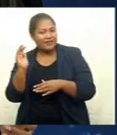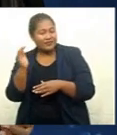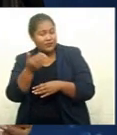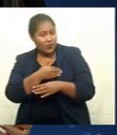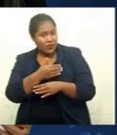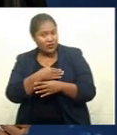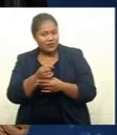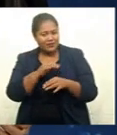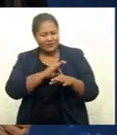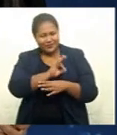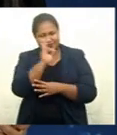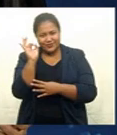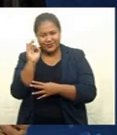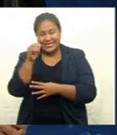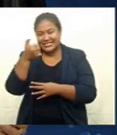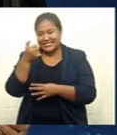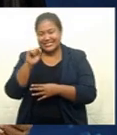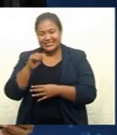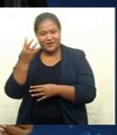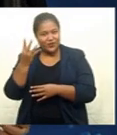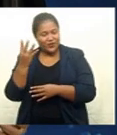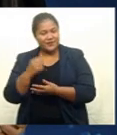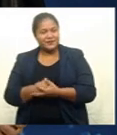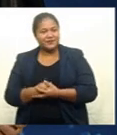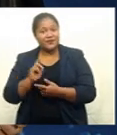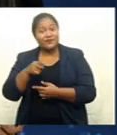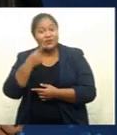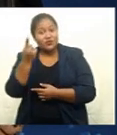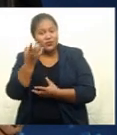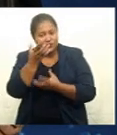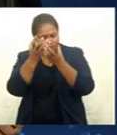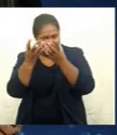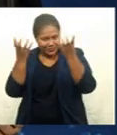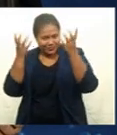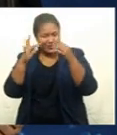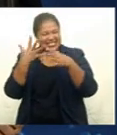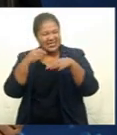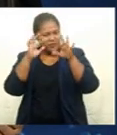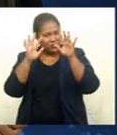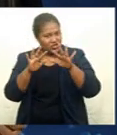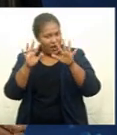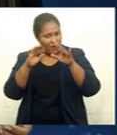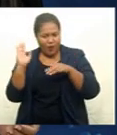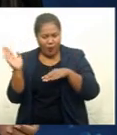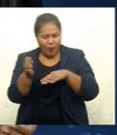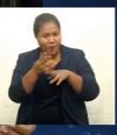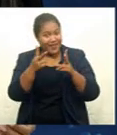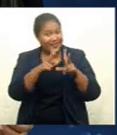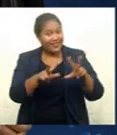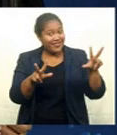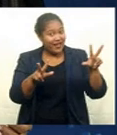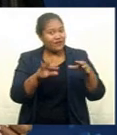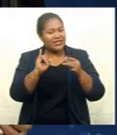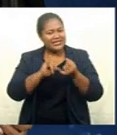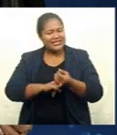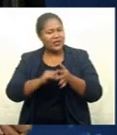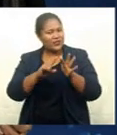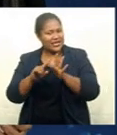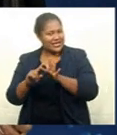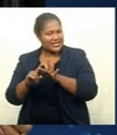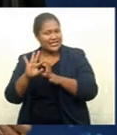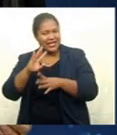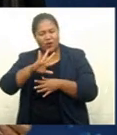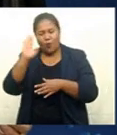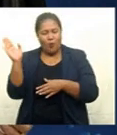tomorrow, sunrise at 6:14. For tomorrow, cloudy periods with some showers over Kandavu, southern, eastern and interior parts